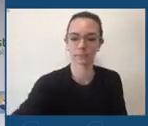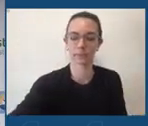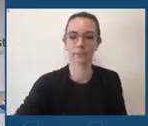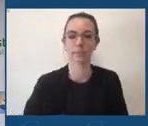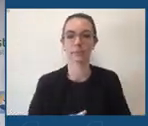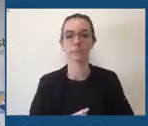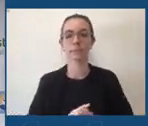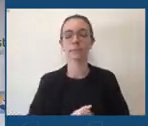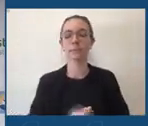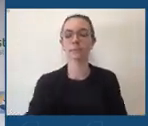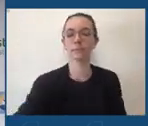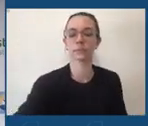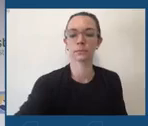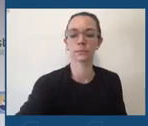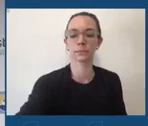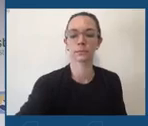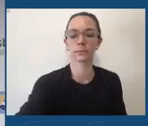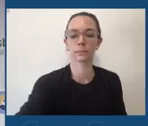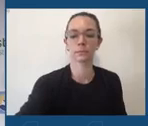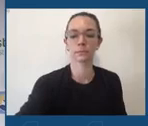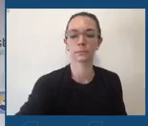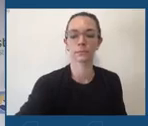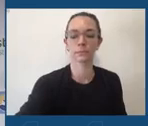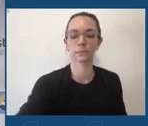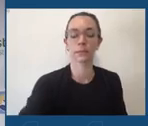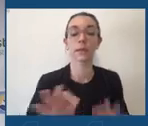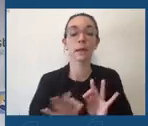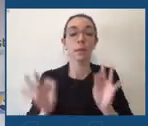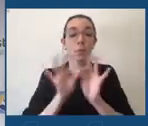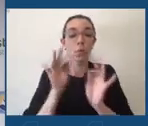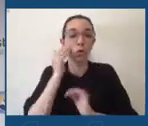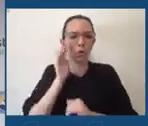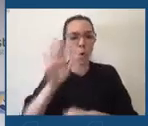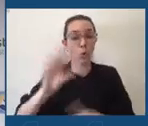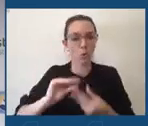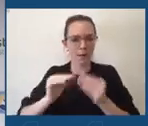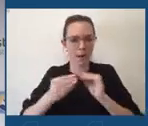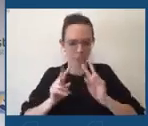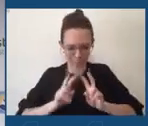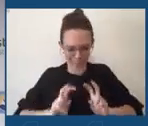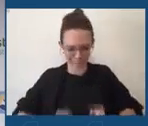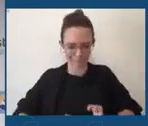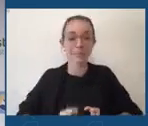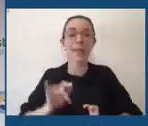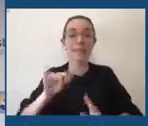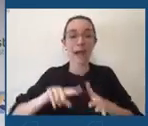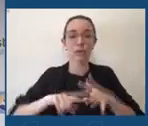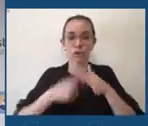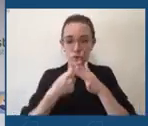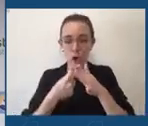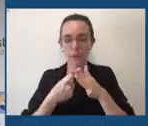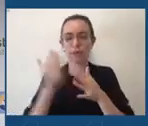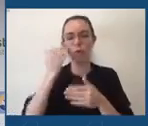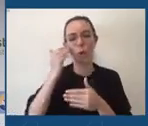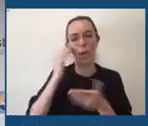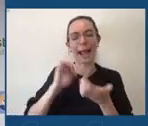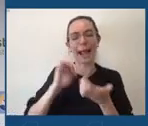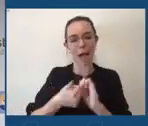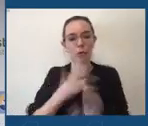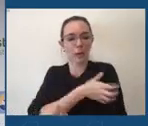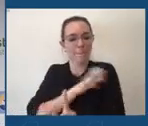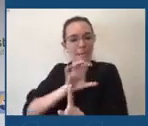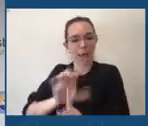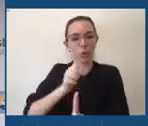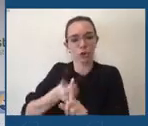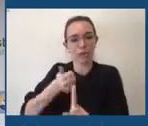And by knowing your numbers, as I've said, hopefully that's the start to allowing people to empower themselves to choose healthier